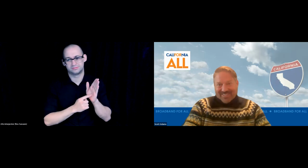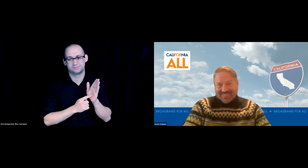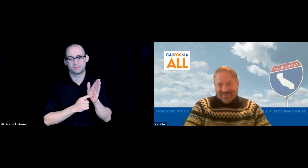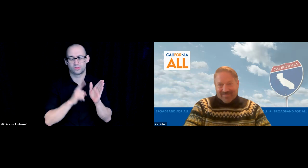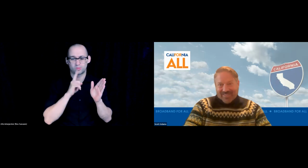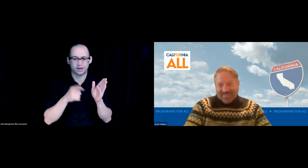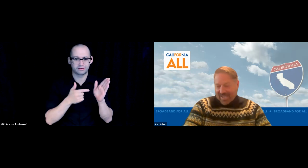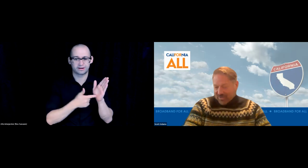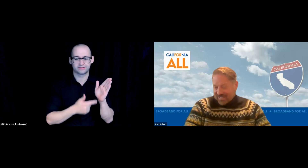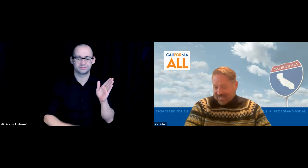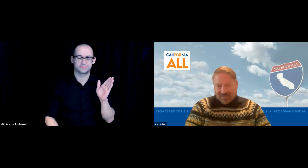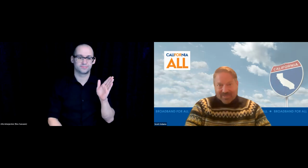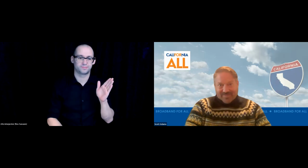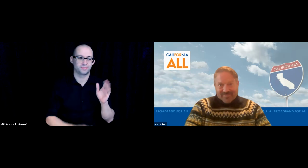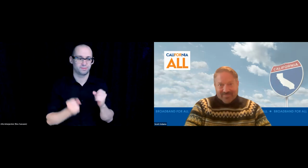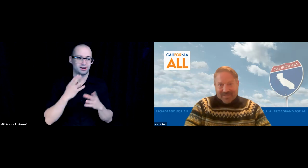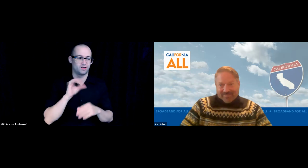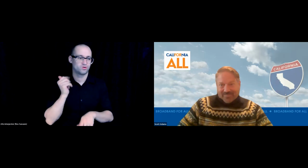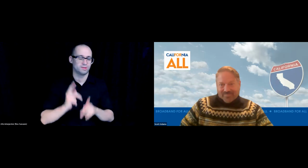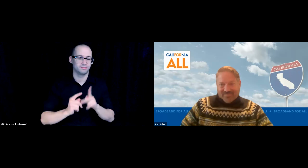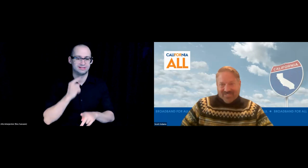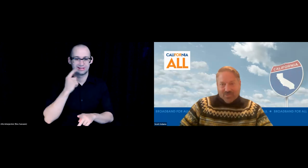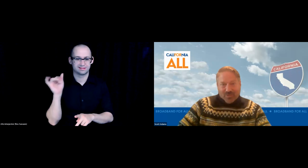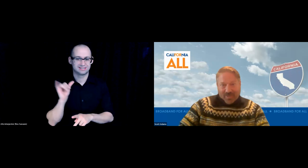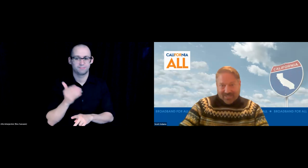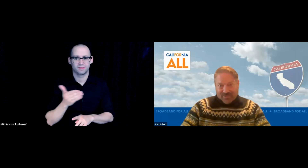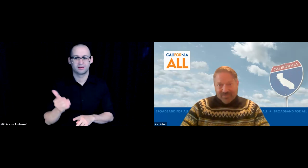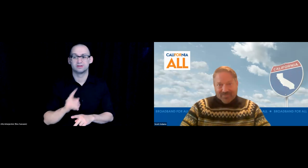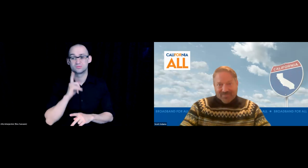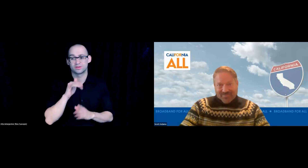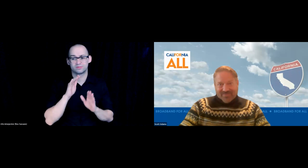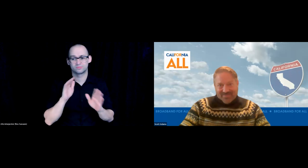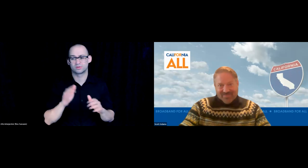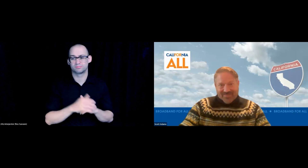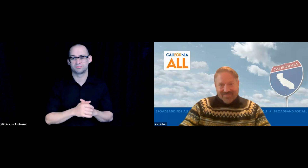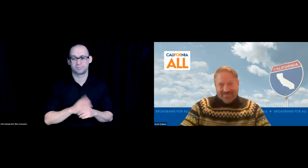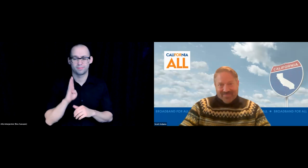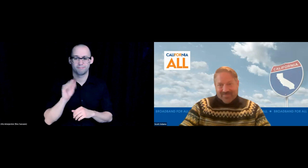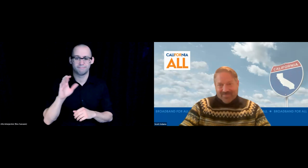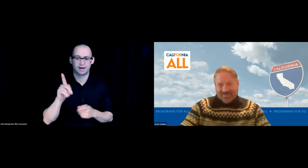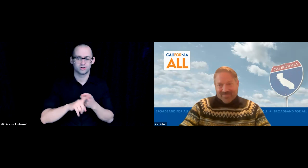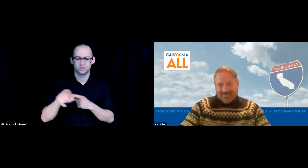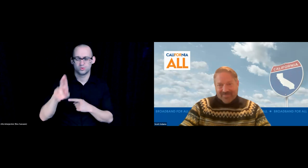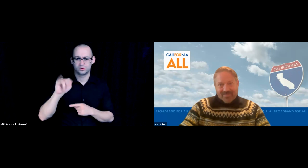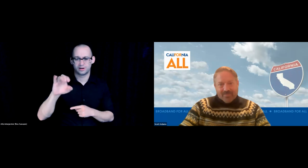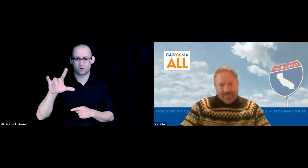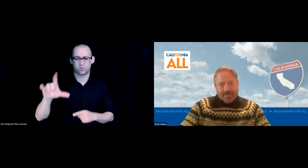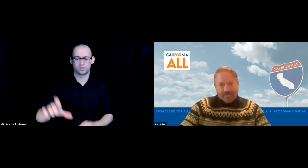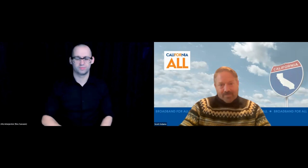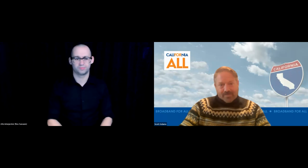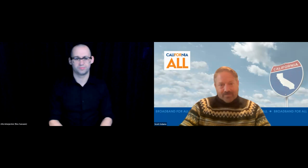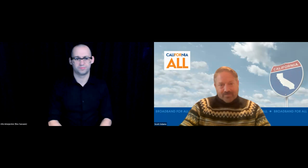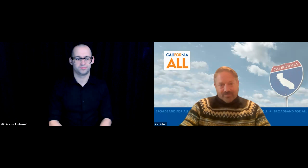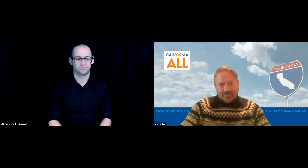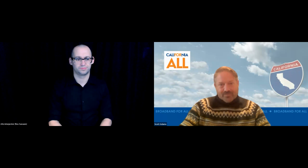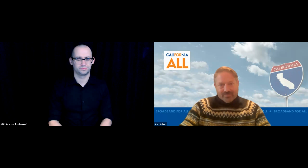chat that echoed that sentiment. So Cole, back to you. Awesome. Thanks, Scott. And like you said, I